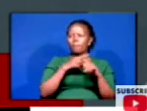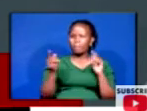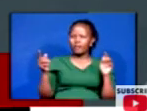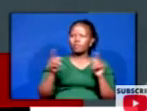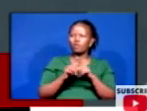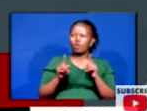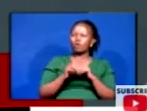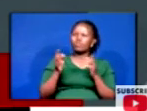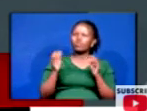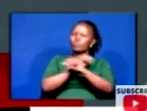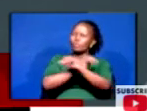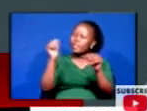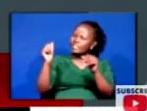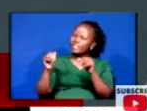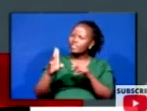a question.